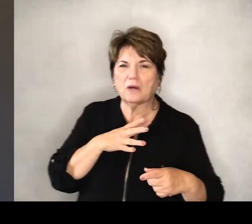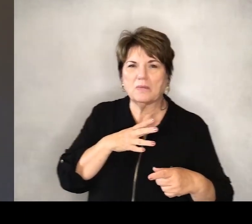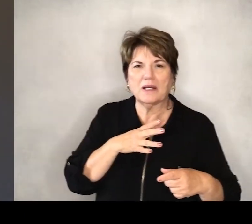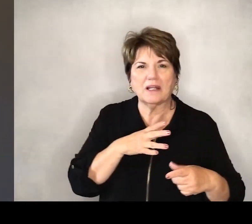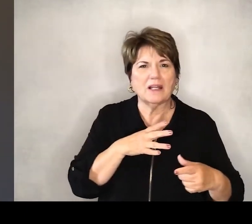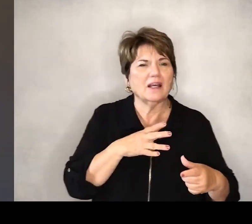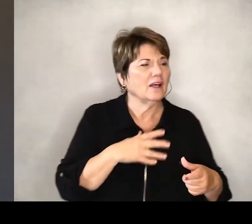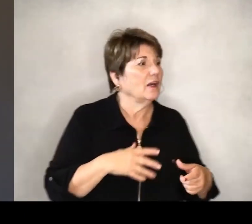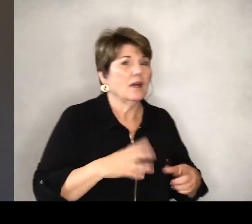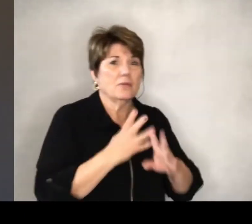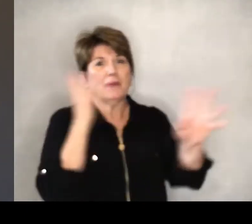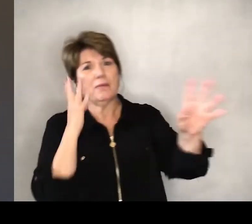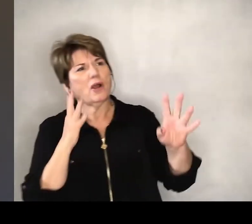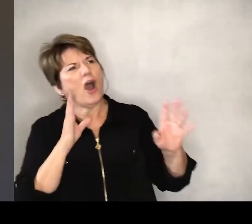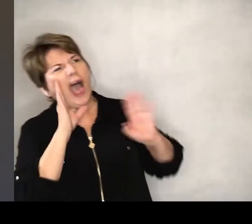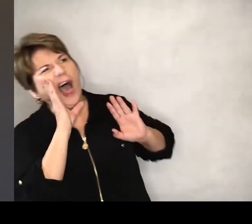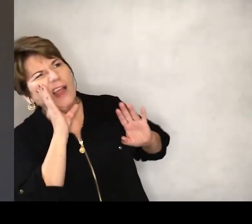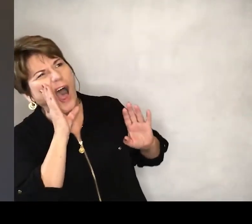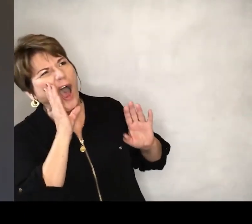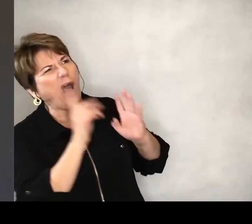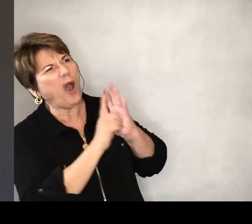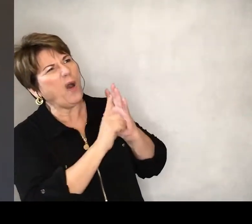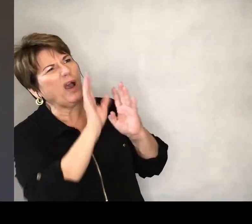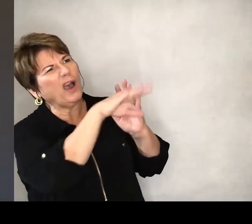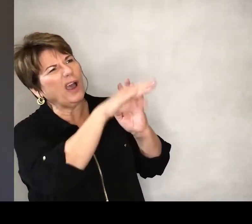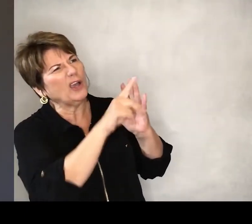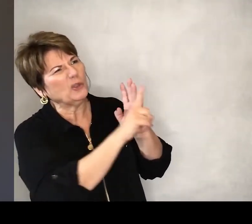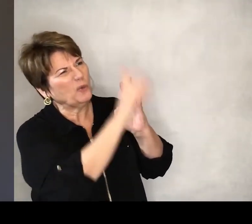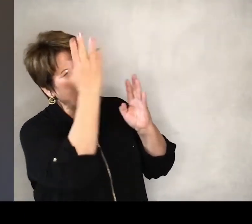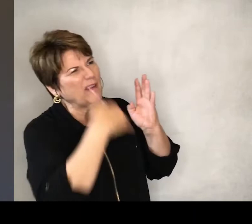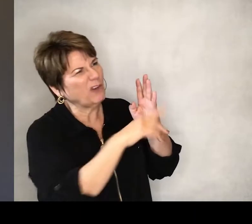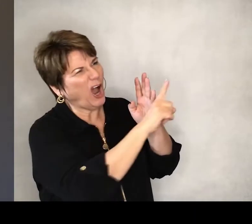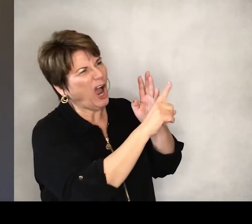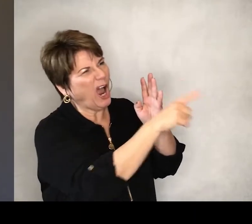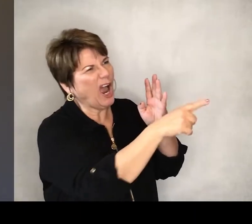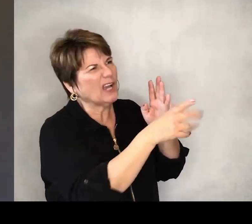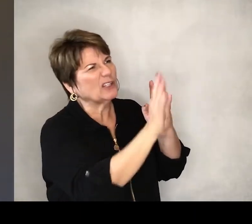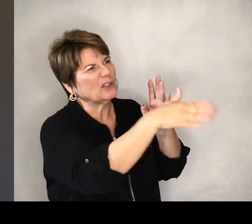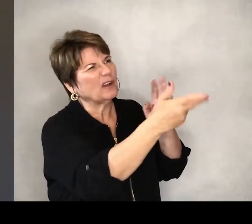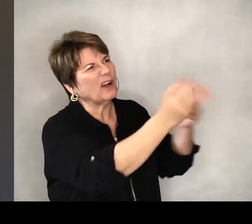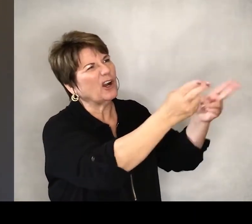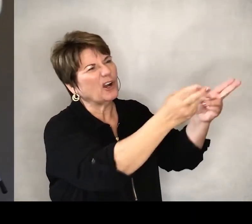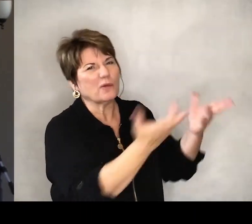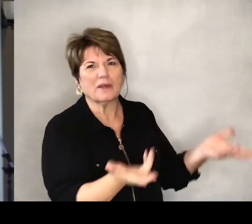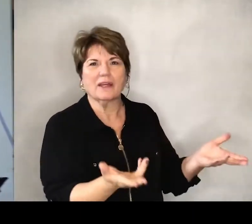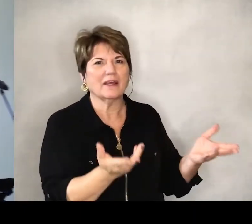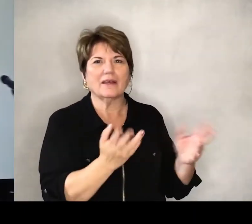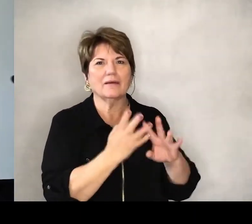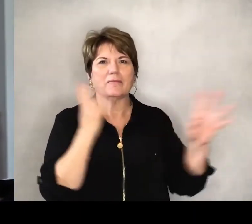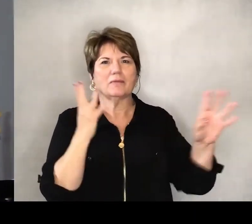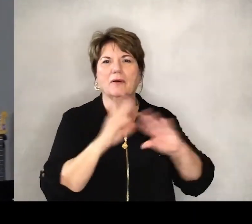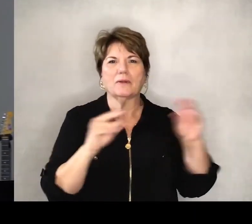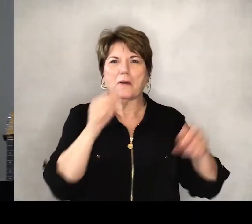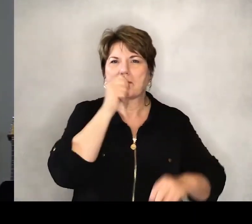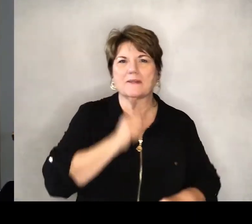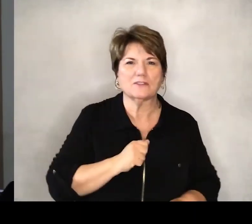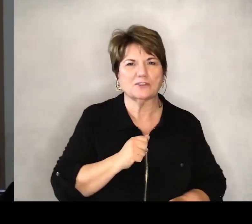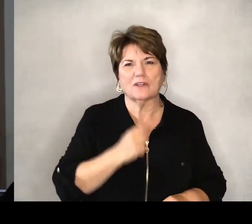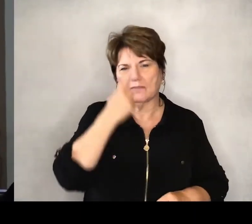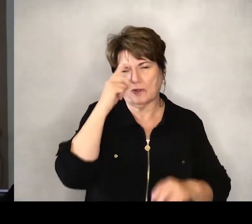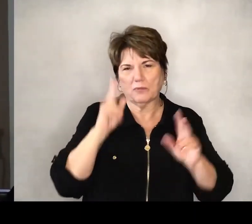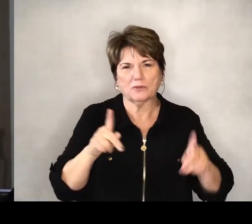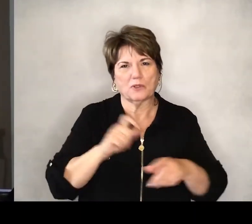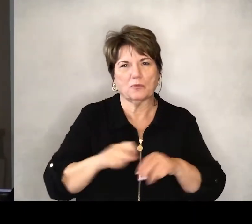made out. Just make the, you know, come on. I don't have time for this, right? You don't have the ability to wait for anything.